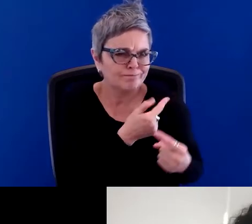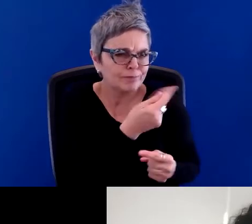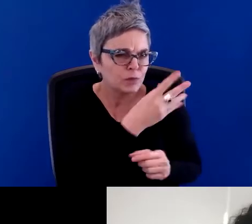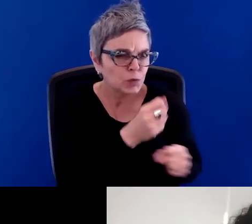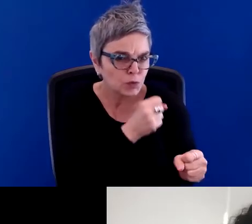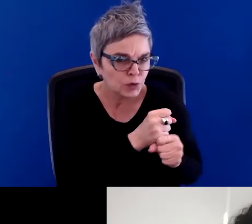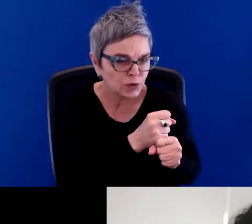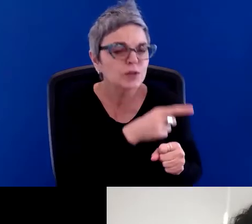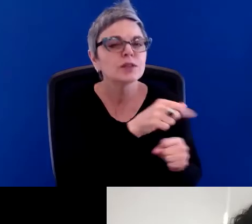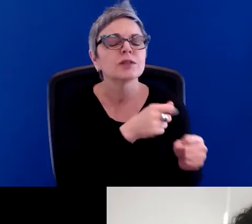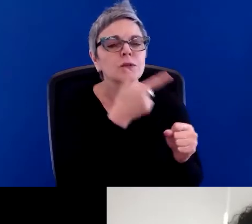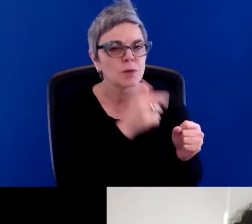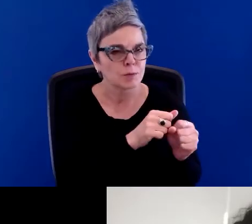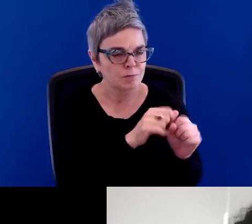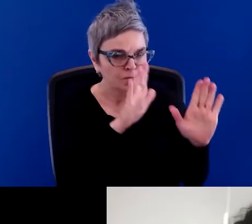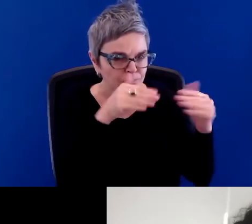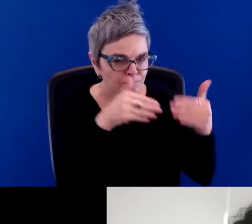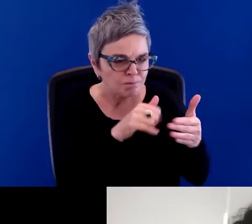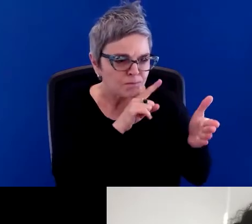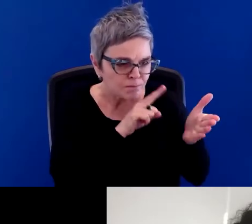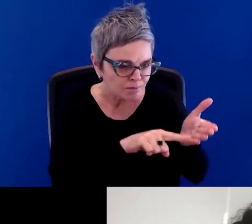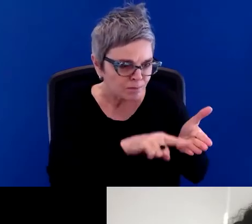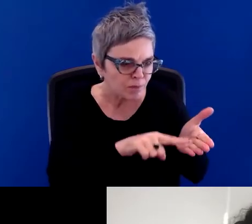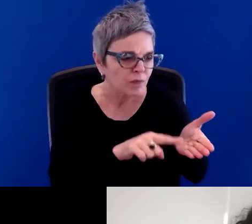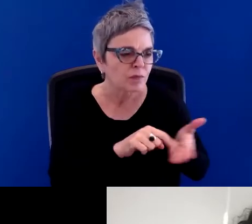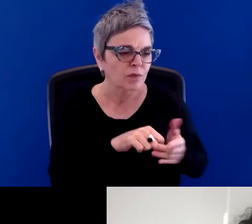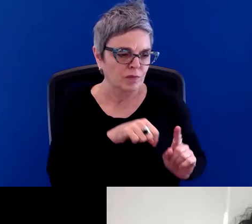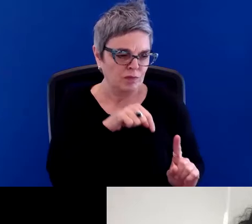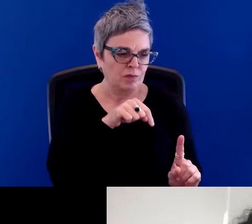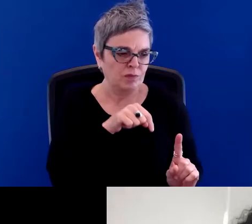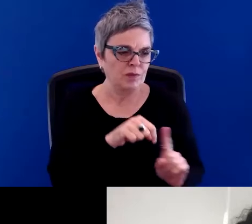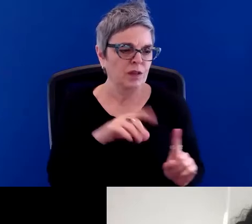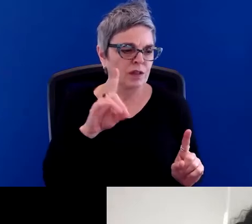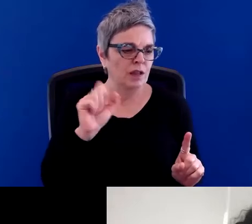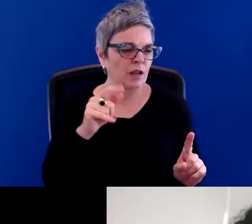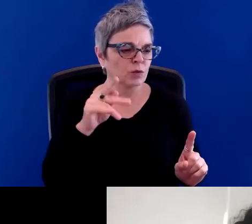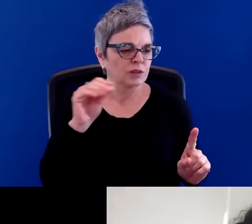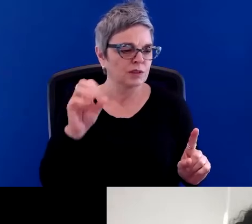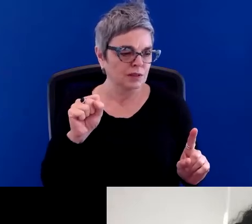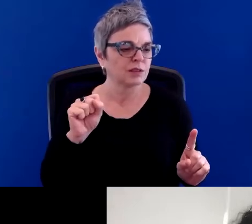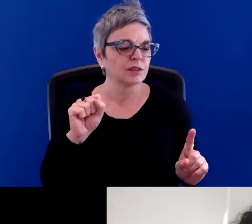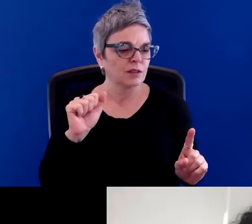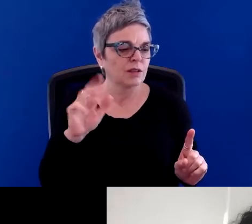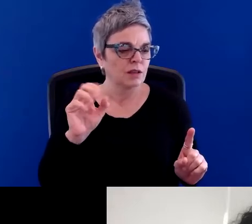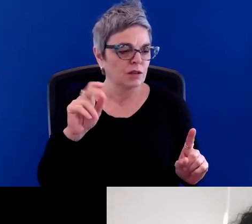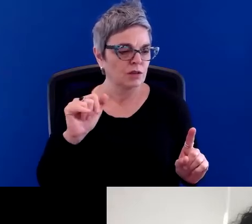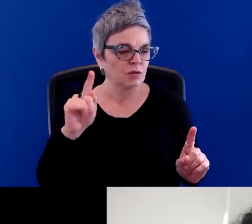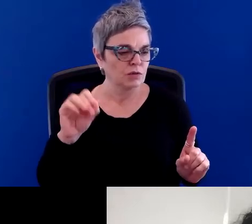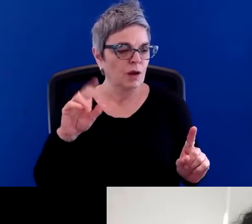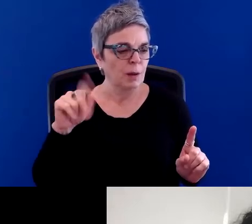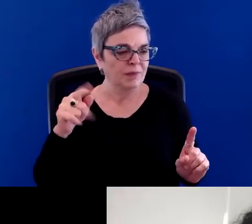los Santos Upton, is an assistant professor at the University of Texas, El Paso. And together, she and